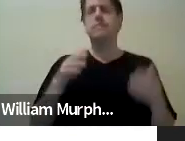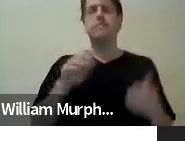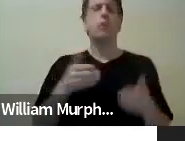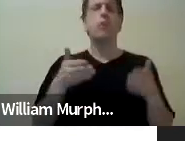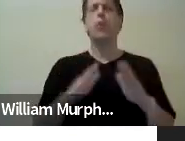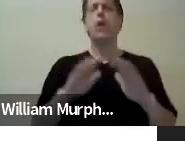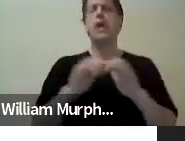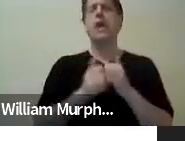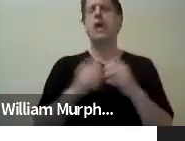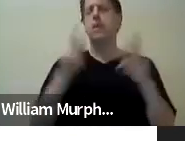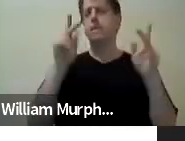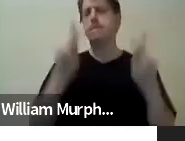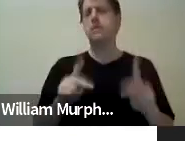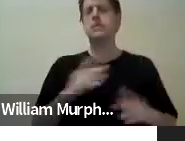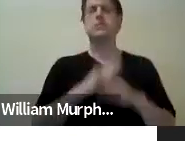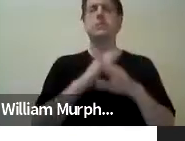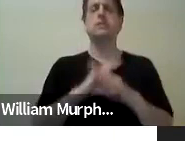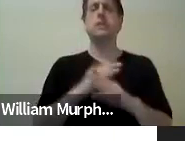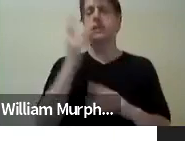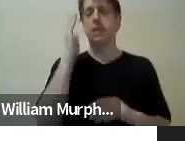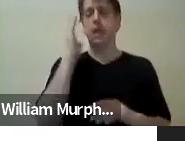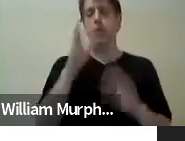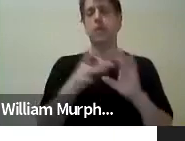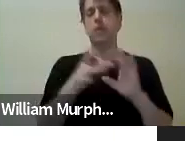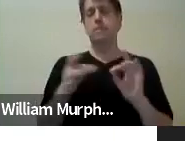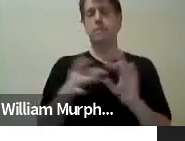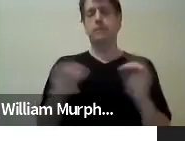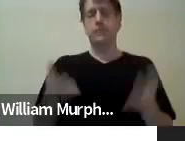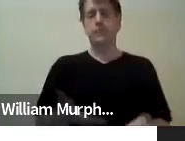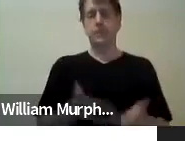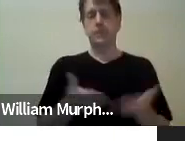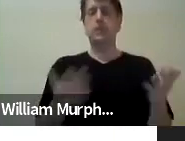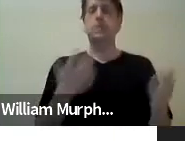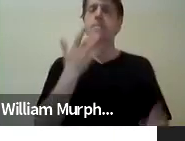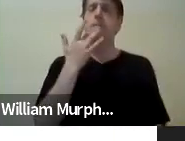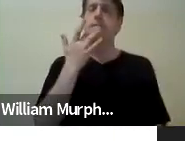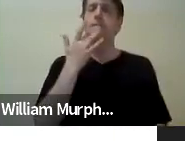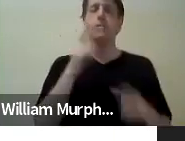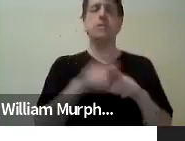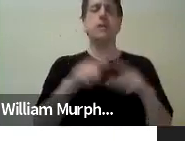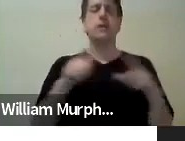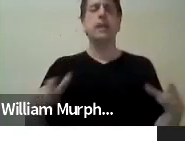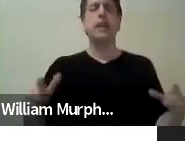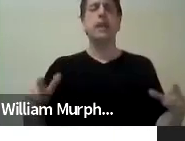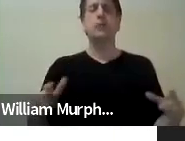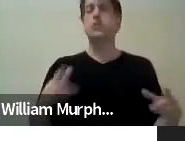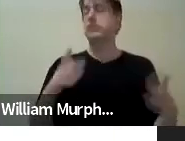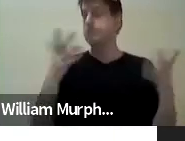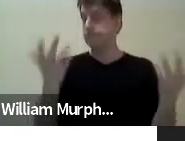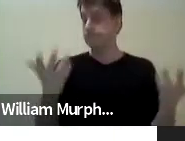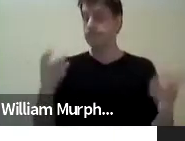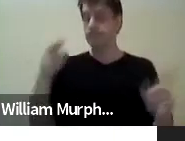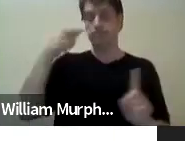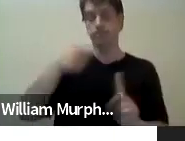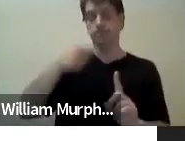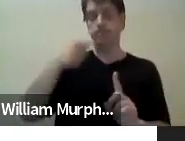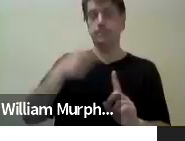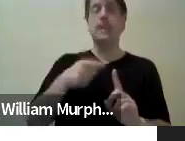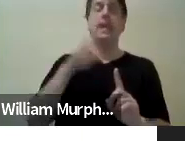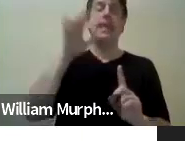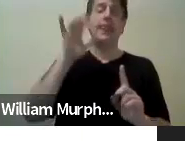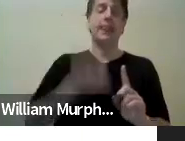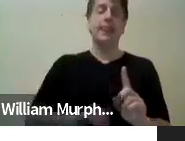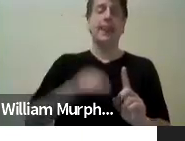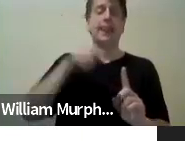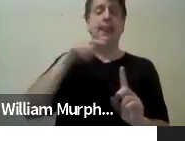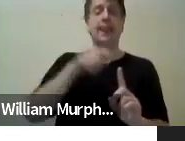protected. One thing I'll mention here about preferred language is the protected class is called preferred language, but really